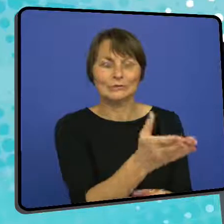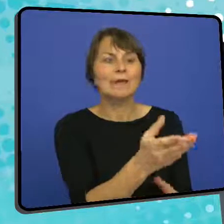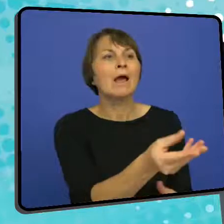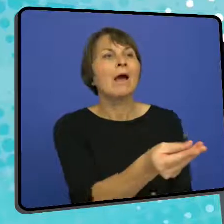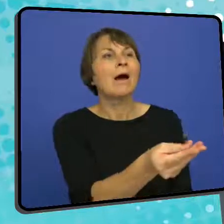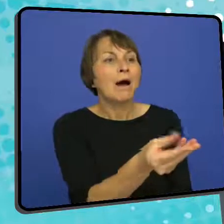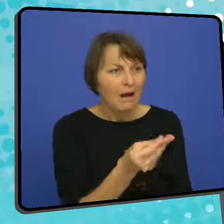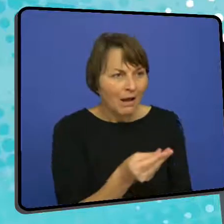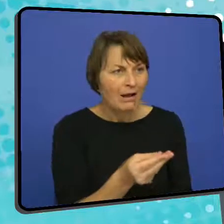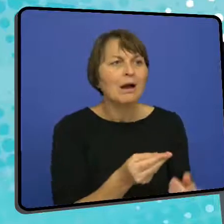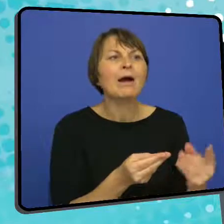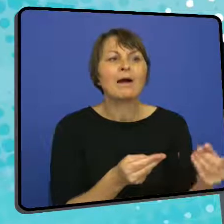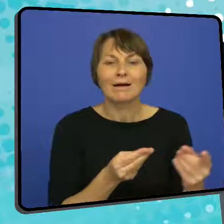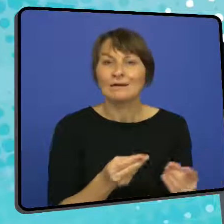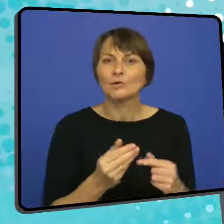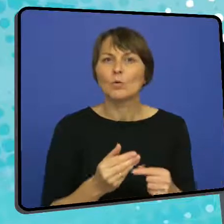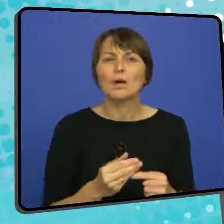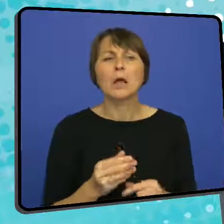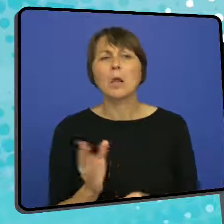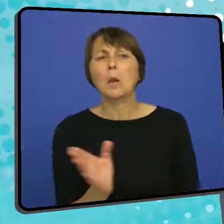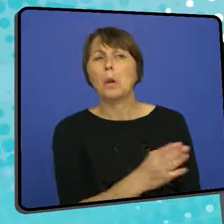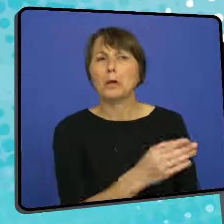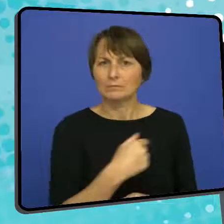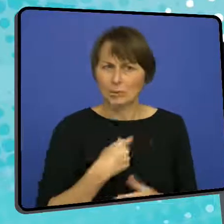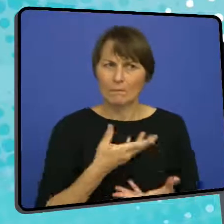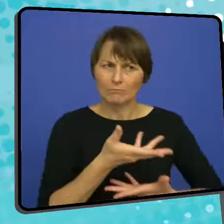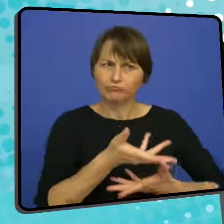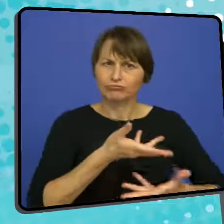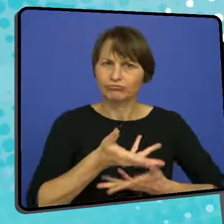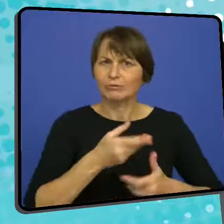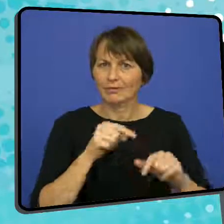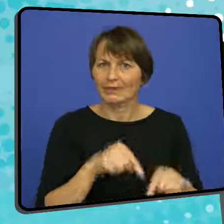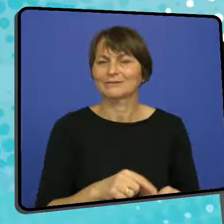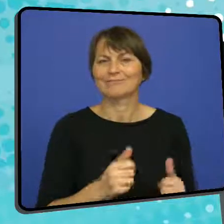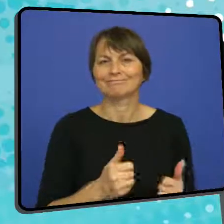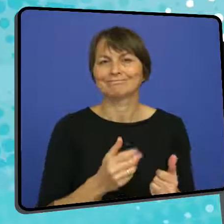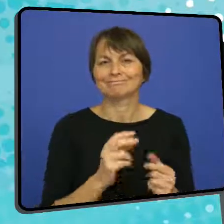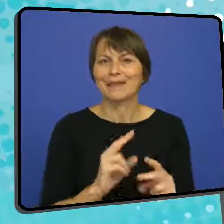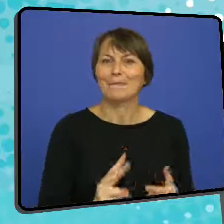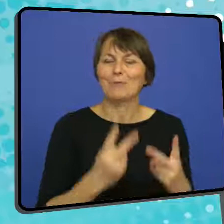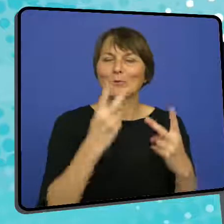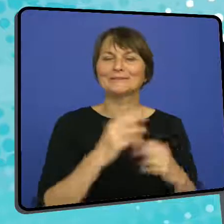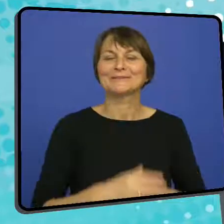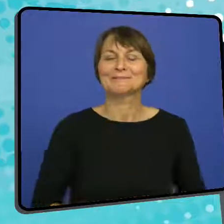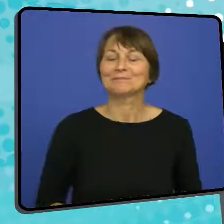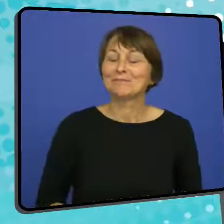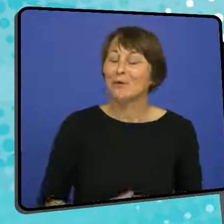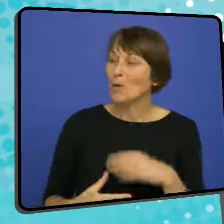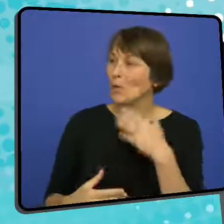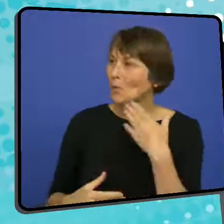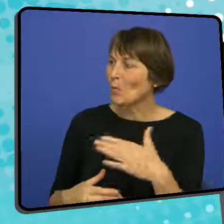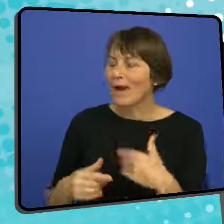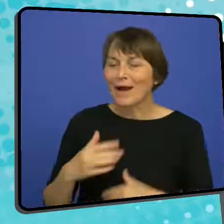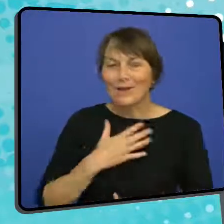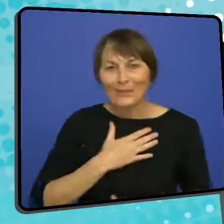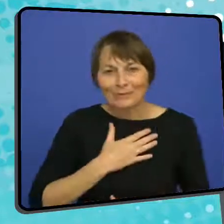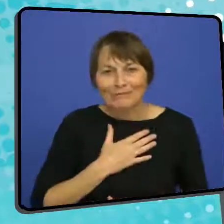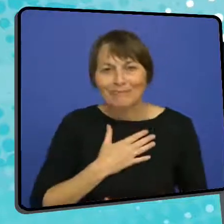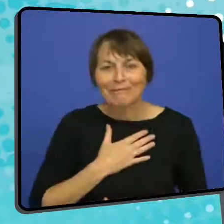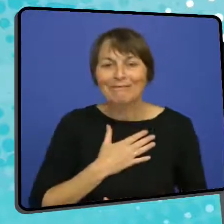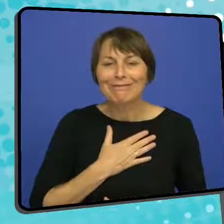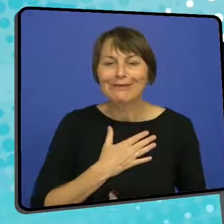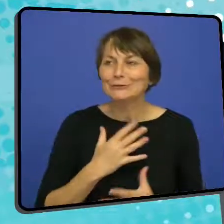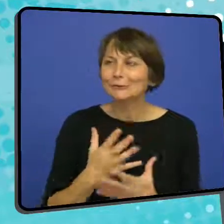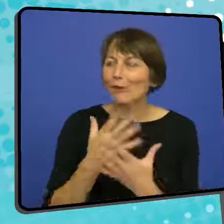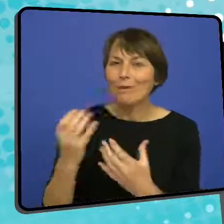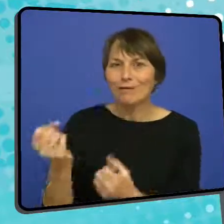skip in that rhythm. But yeah. Gosh, I love that. So much variety. Yeah,